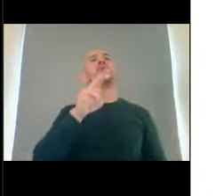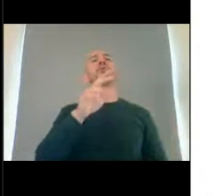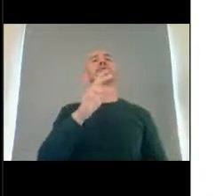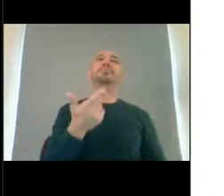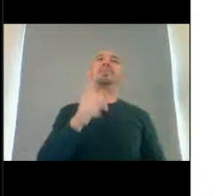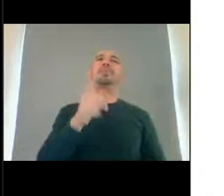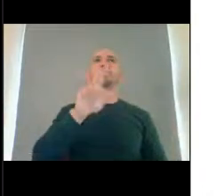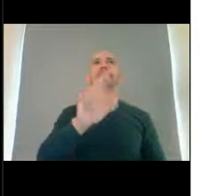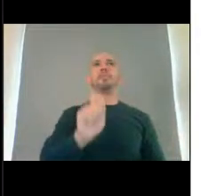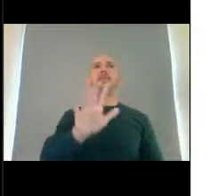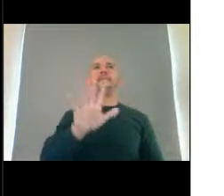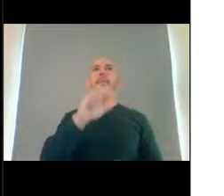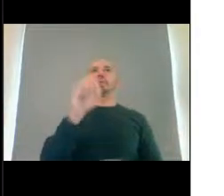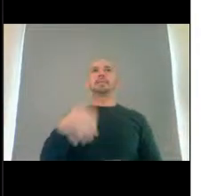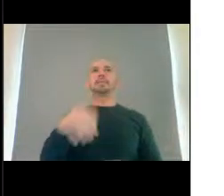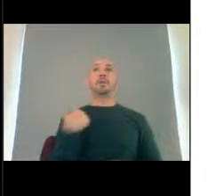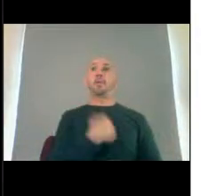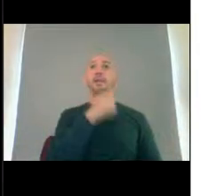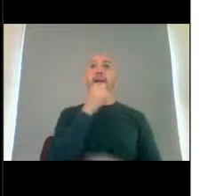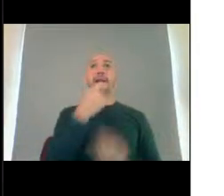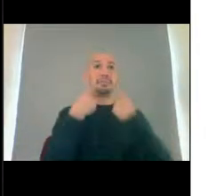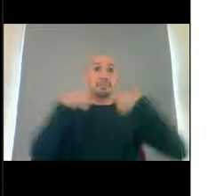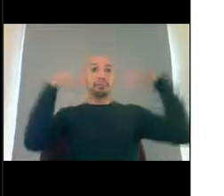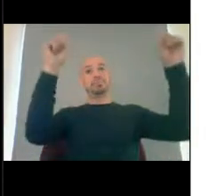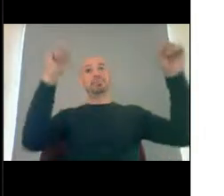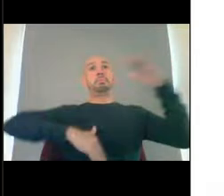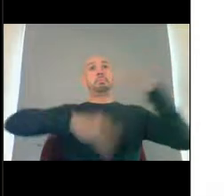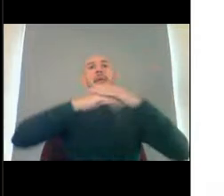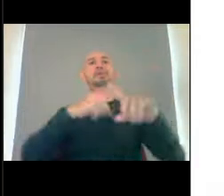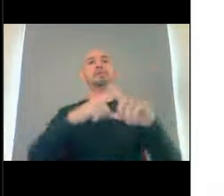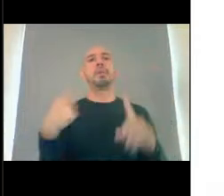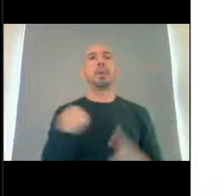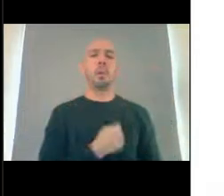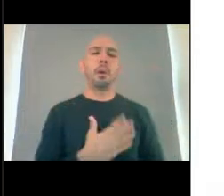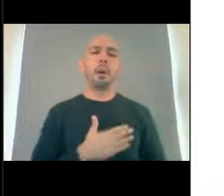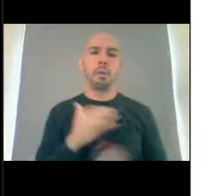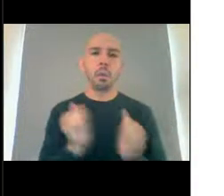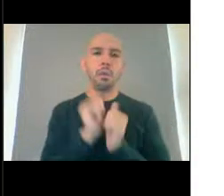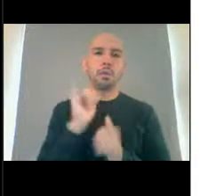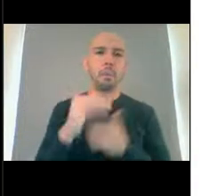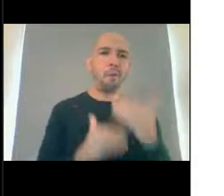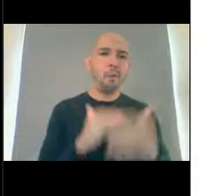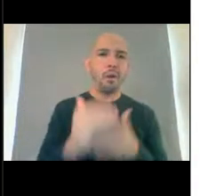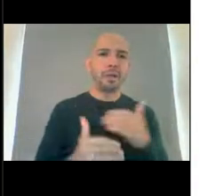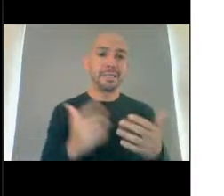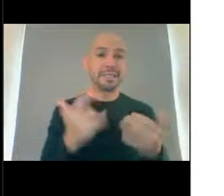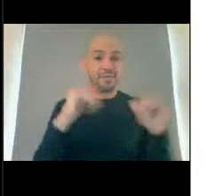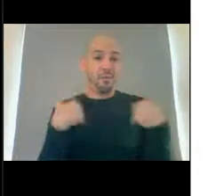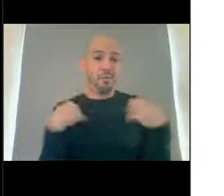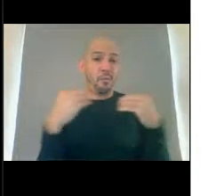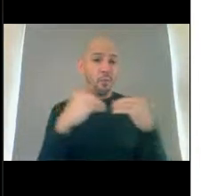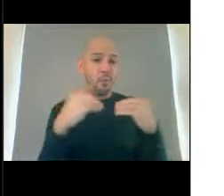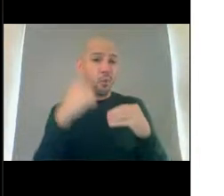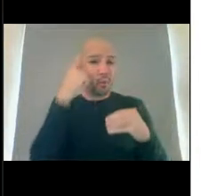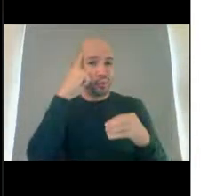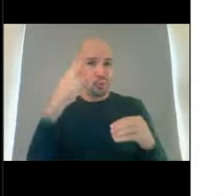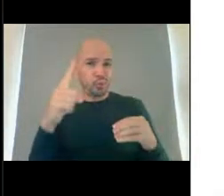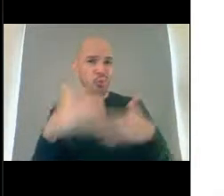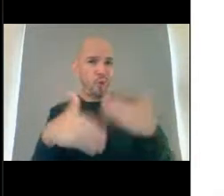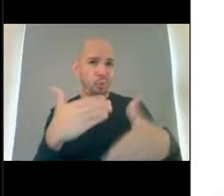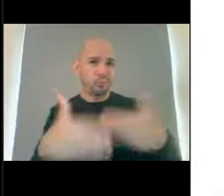but um we're getting there and so happy to report progress but there's still a lot more to to go so and